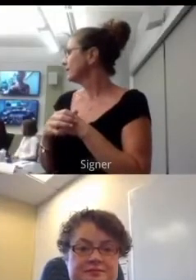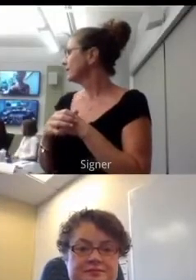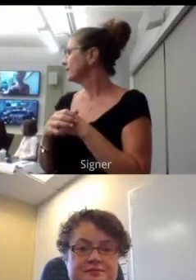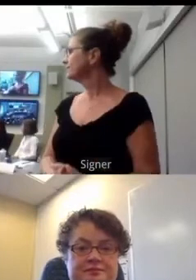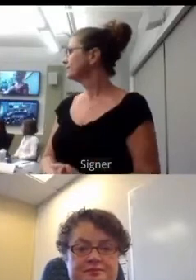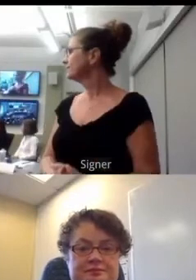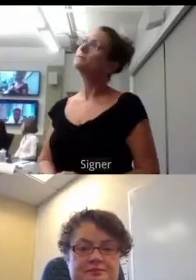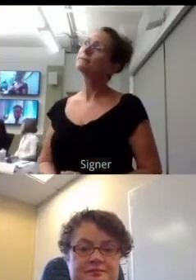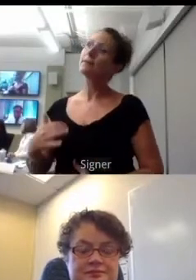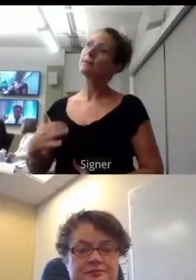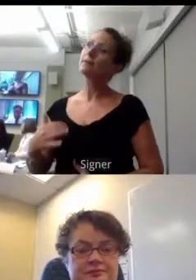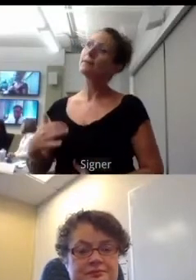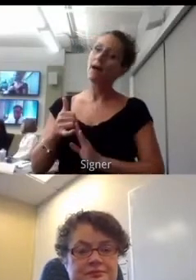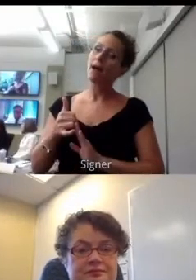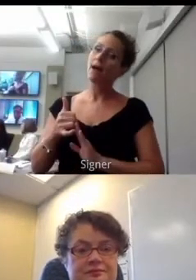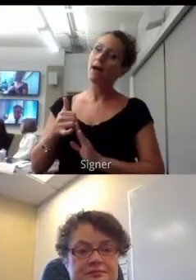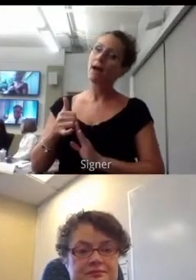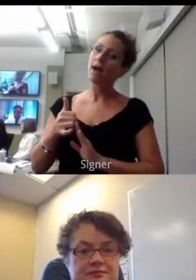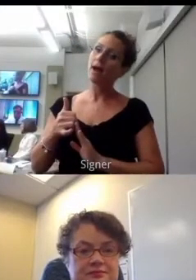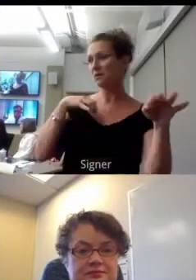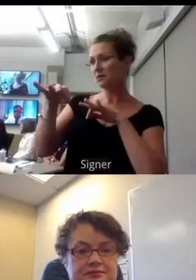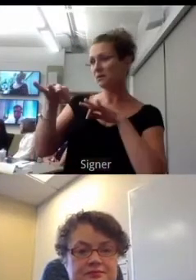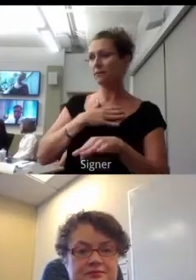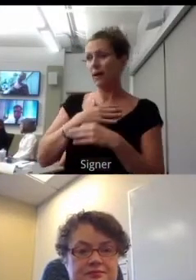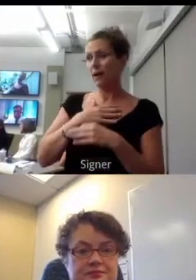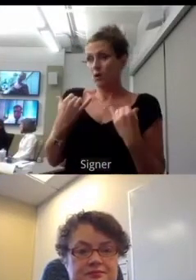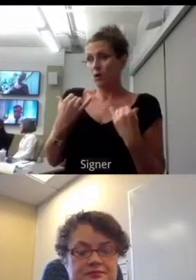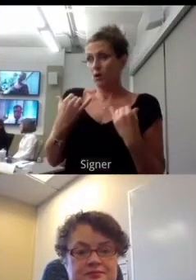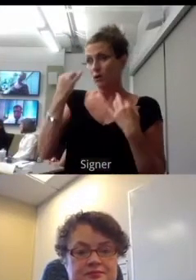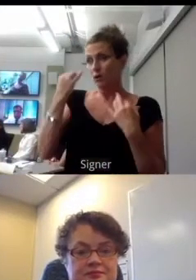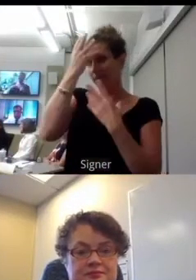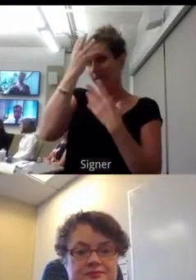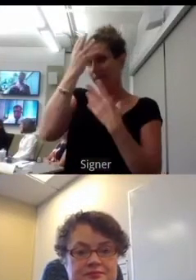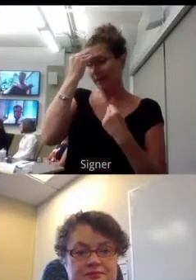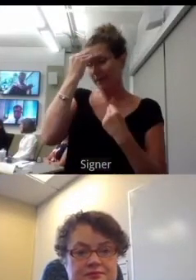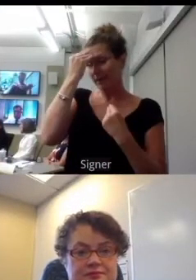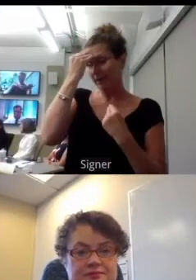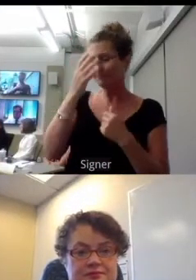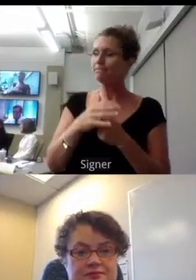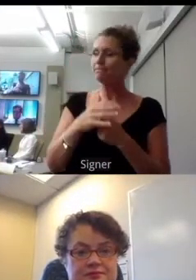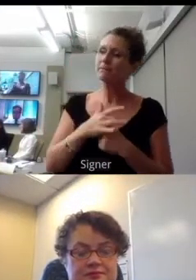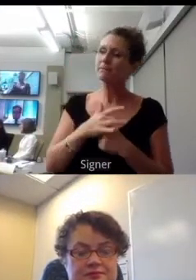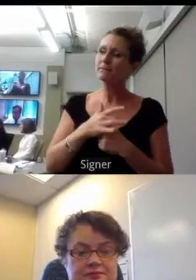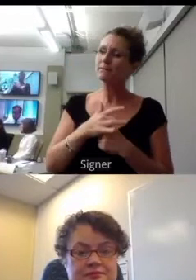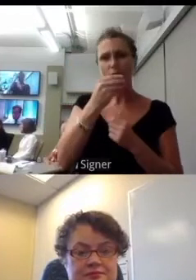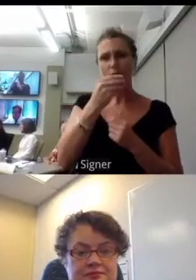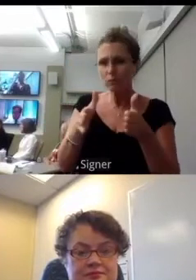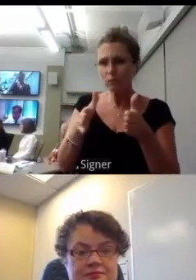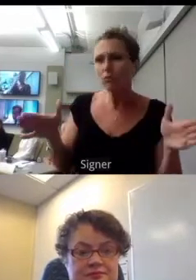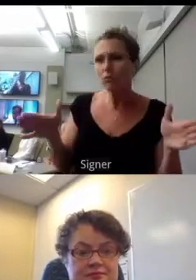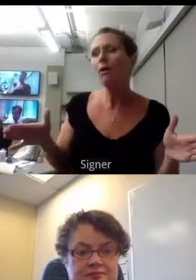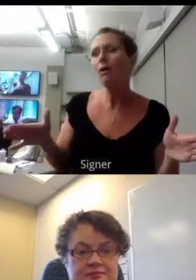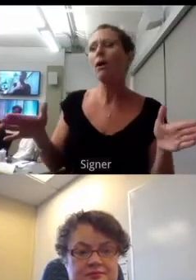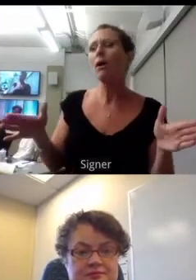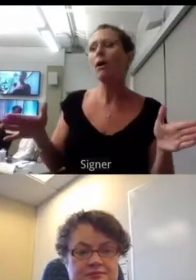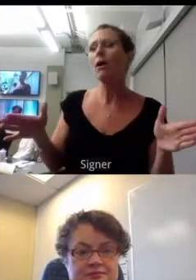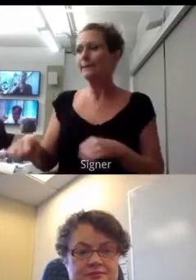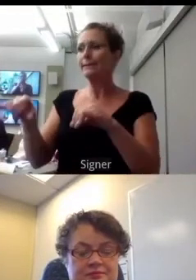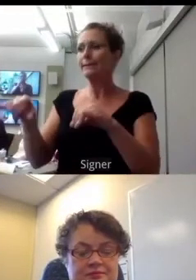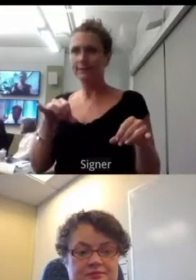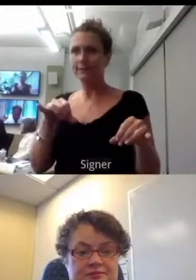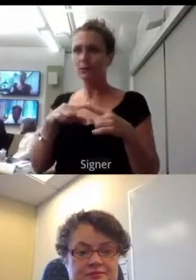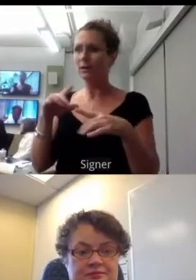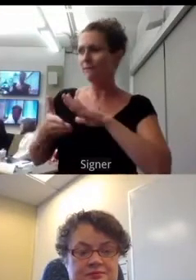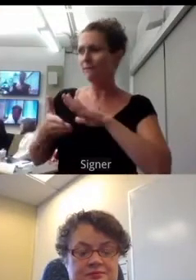this is I actually think there's some pretty broad consensus, on the functions, on the kinds of things functionally